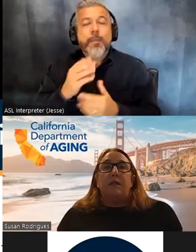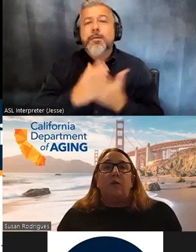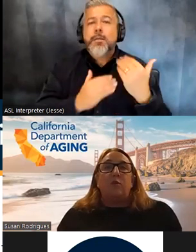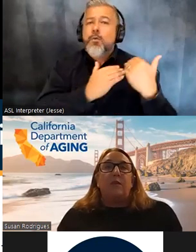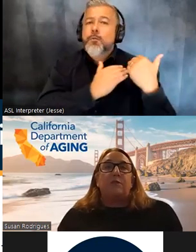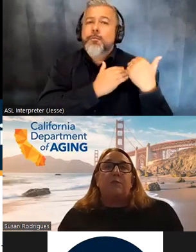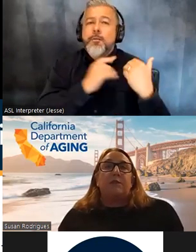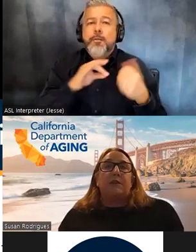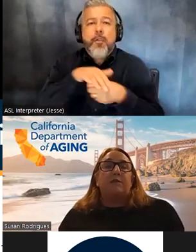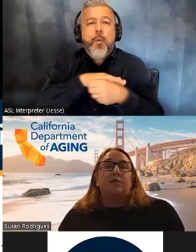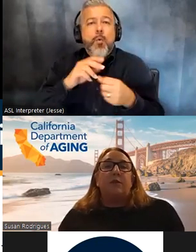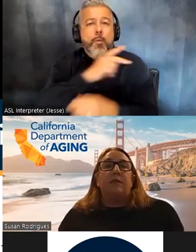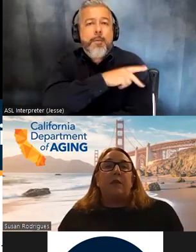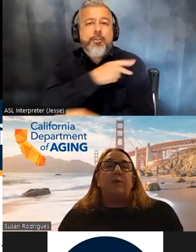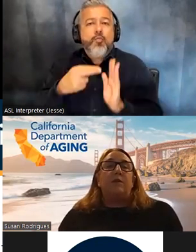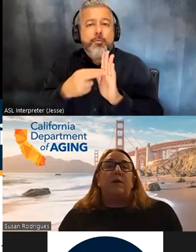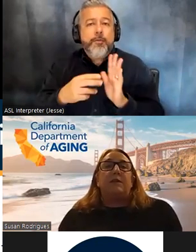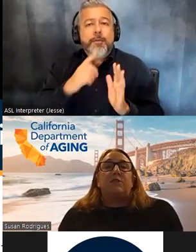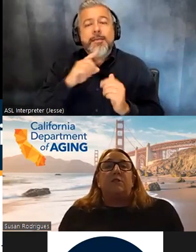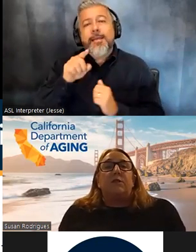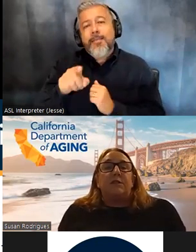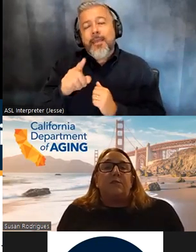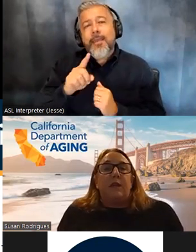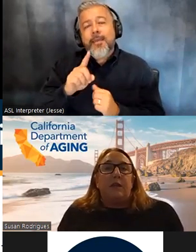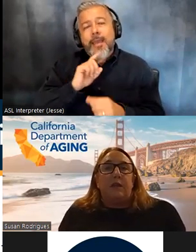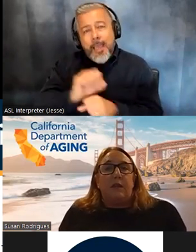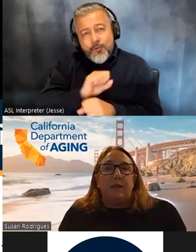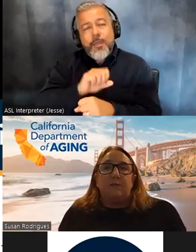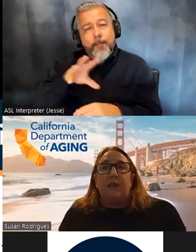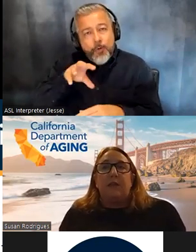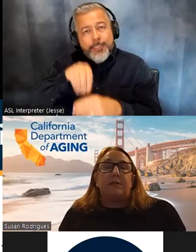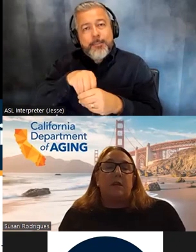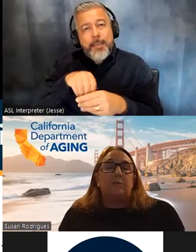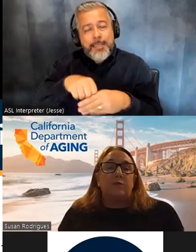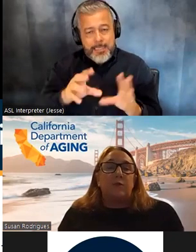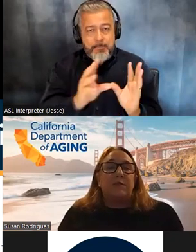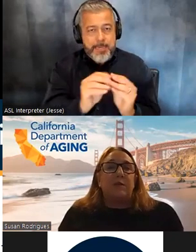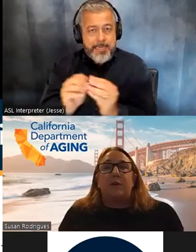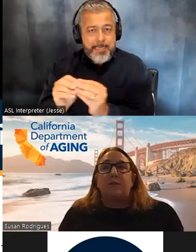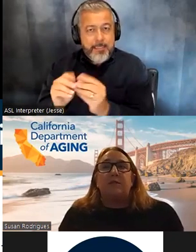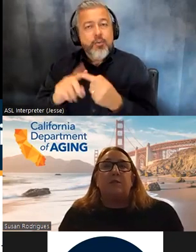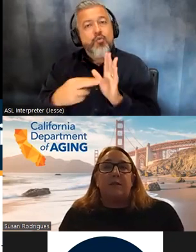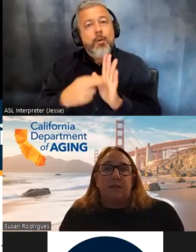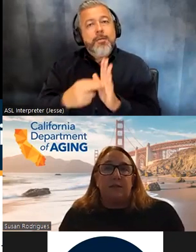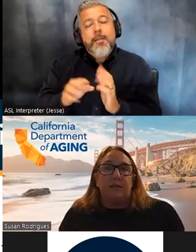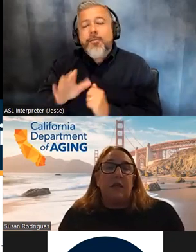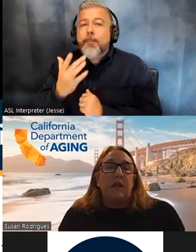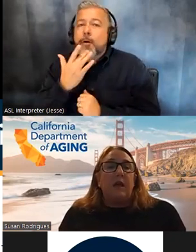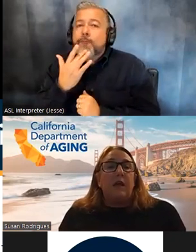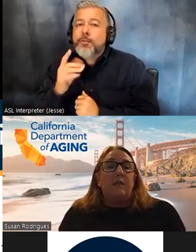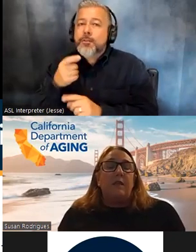of the local patient representative will be, they will be the ones actually participating in these meetings to represent the preferences of the